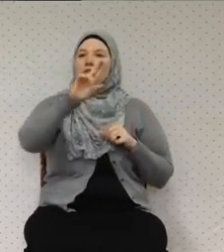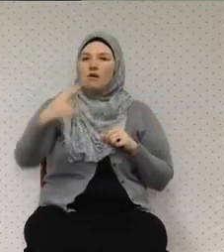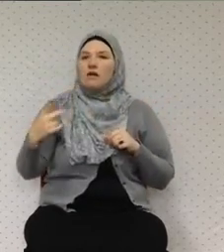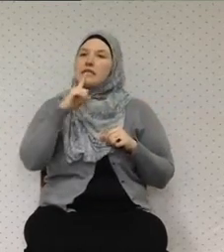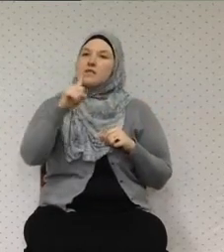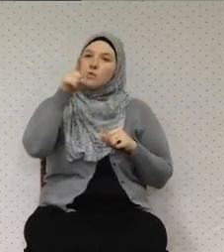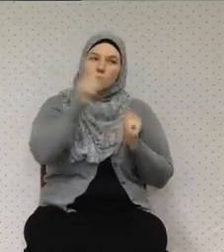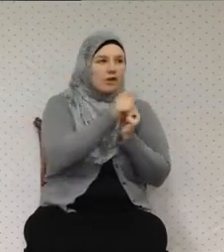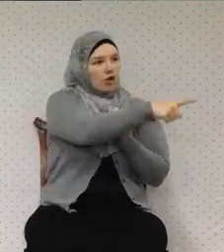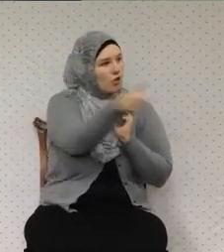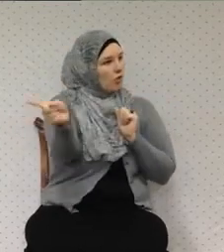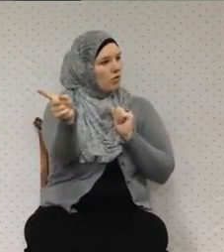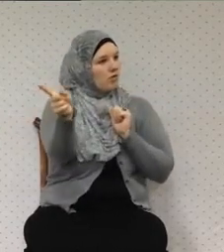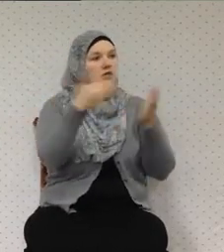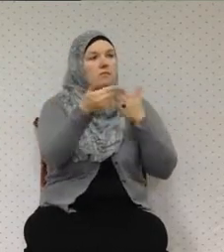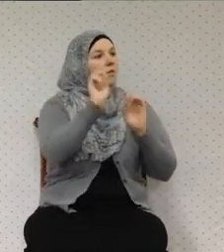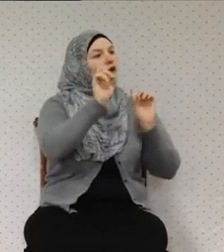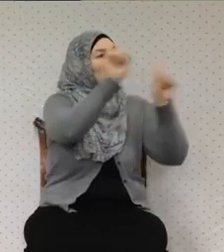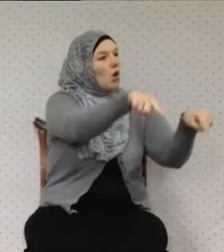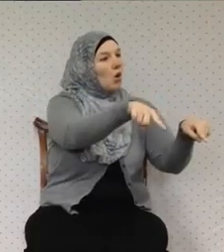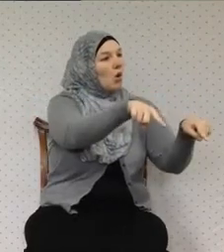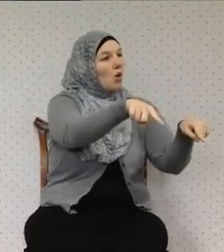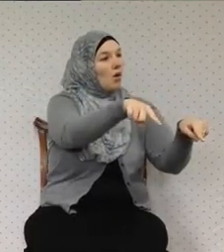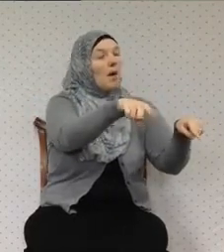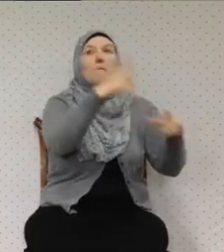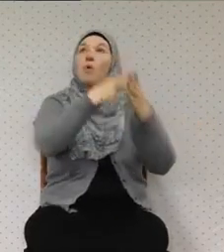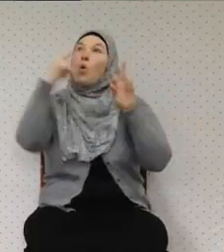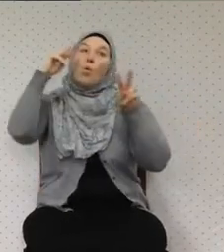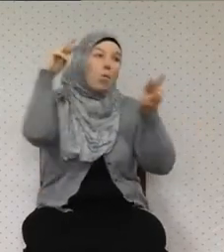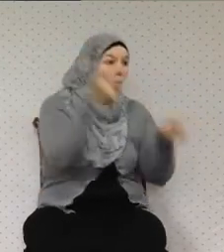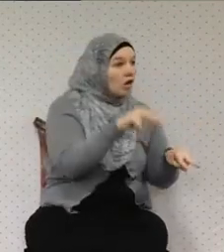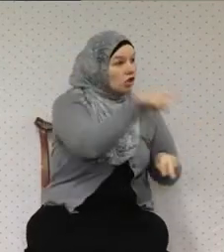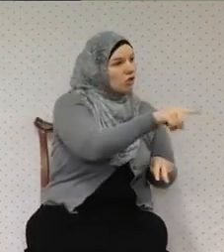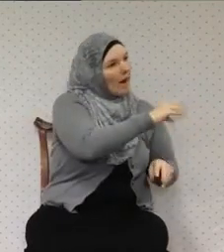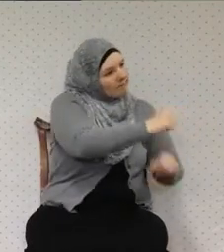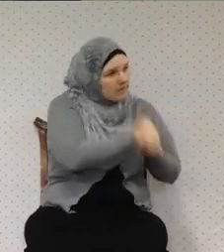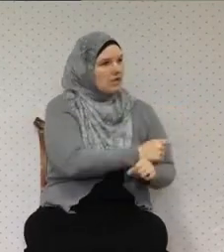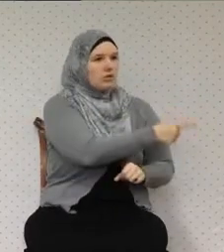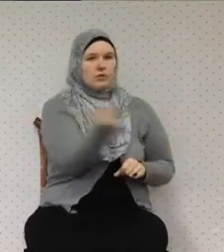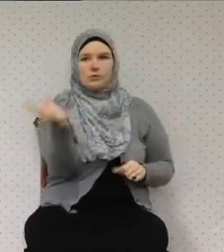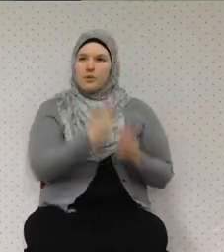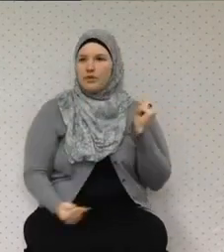Allah is with you wherever you are, both watching you and watching over you.